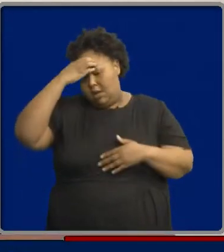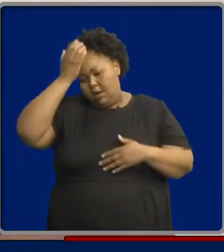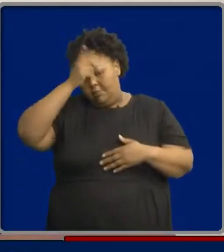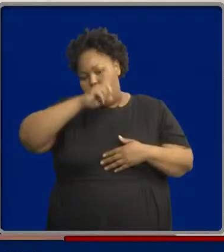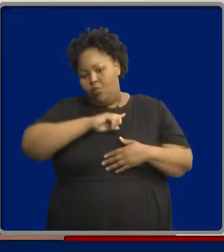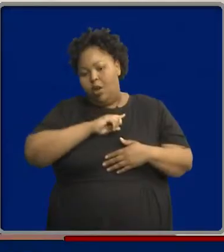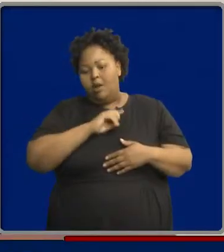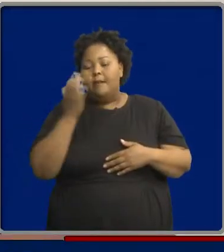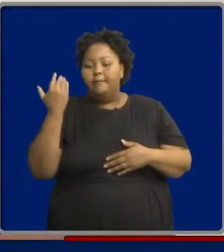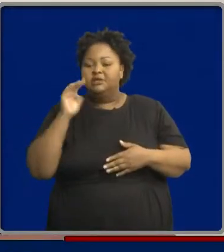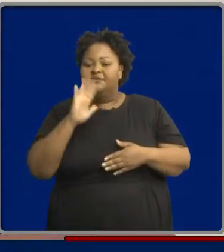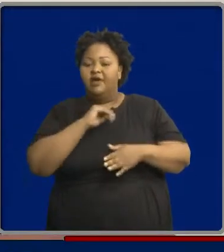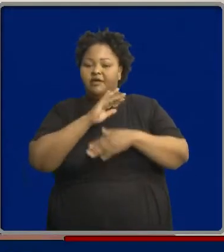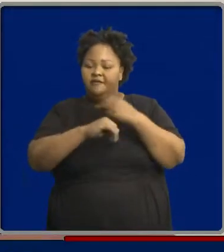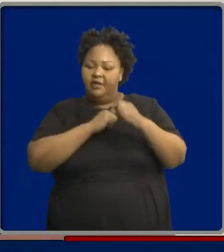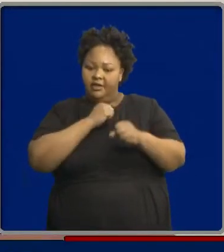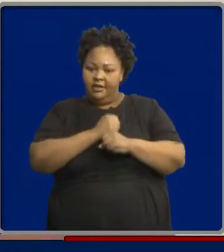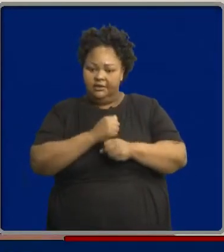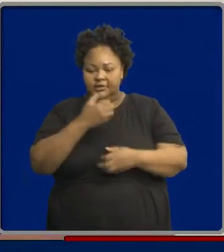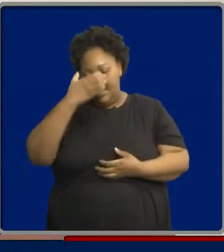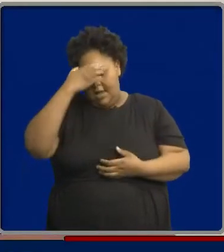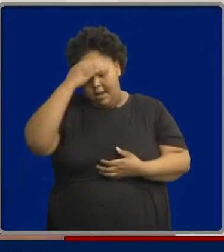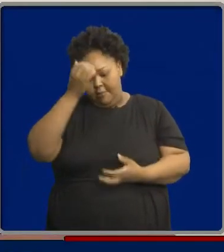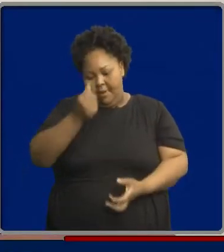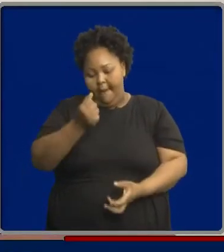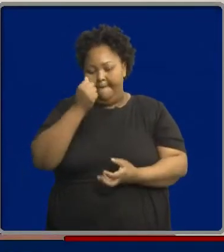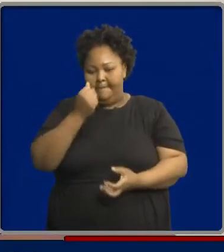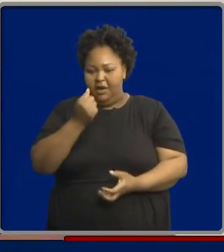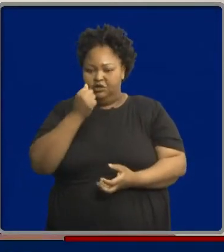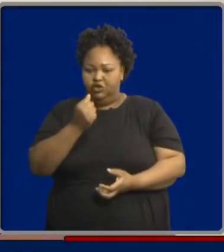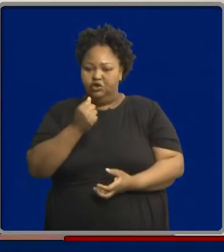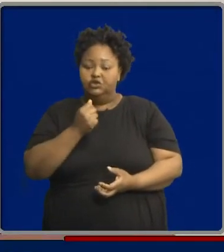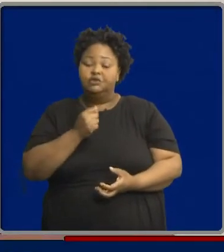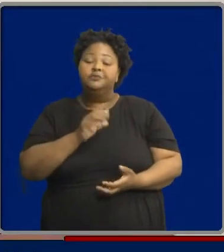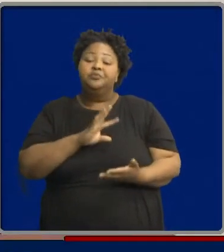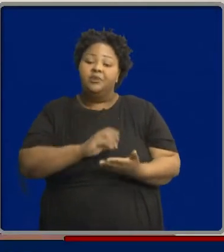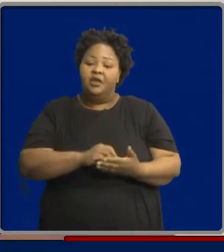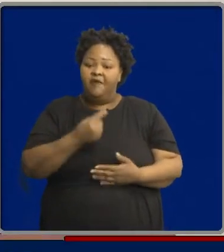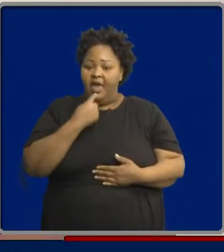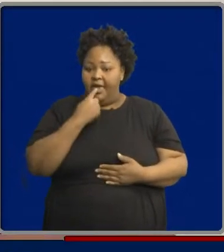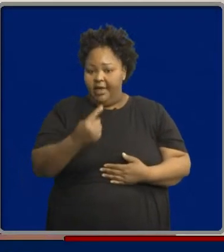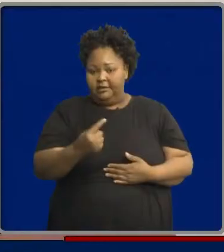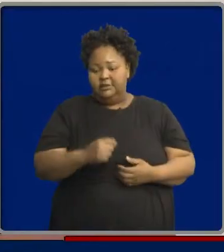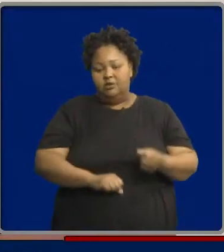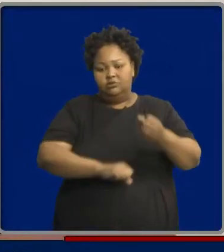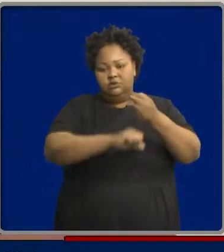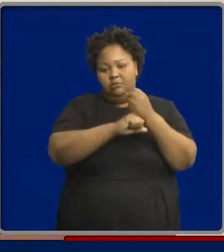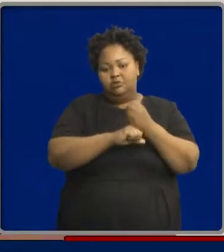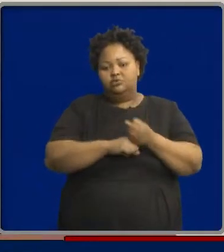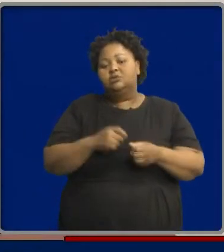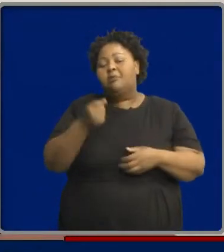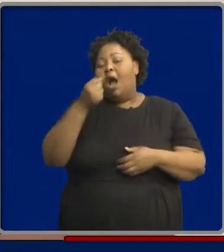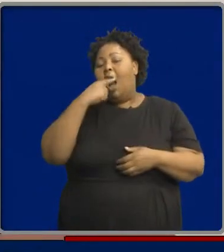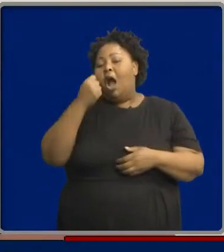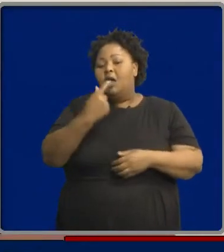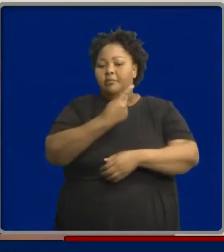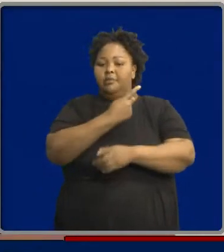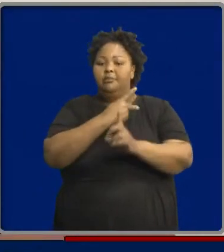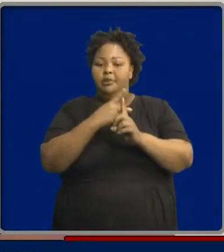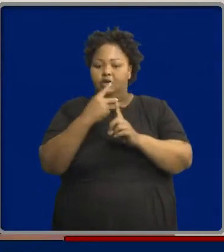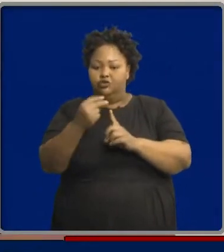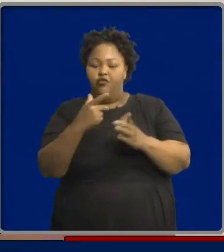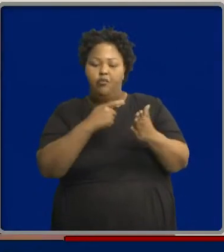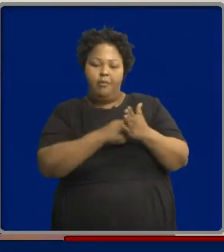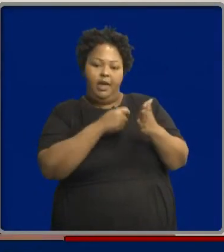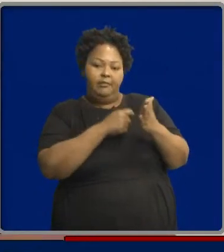out clear in the budget that they will support the procurement of vaccine. So even though we do have